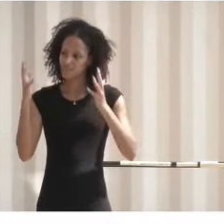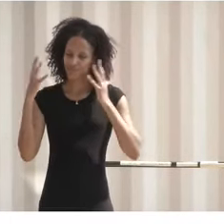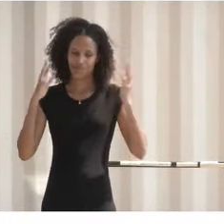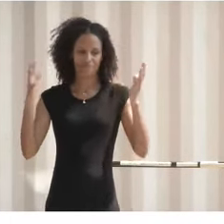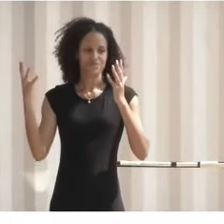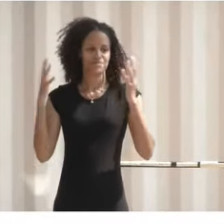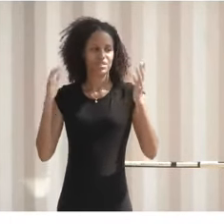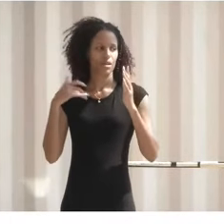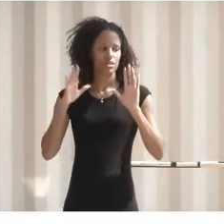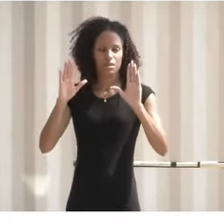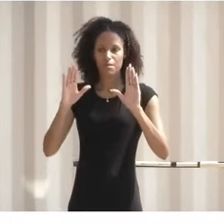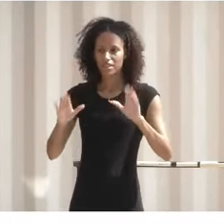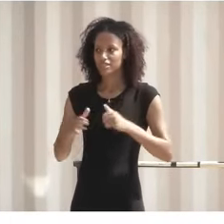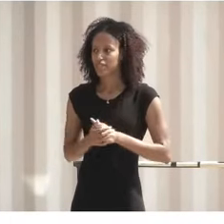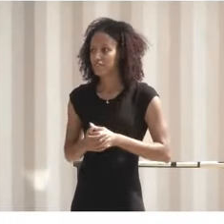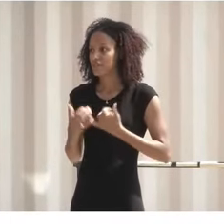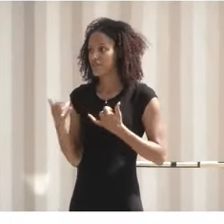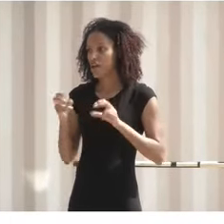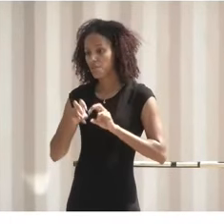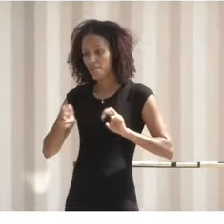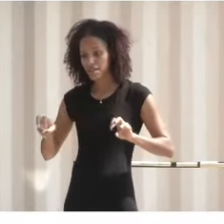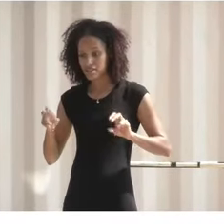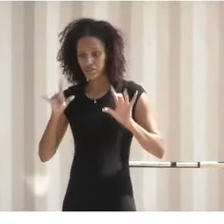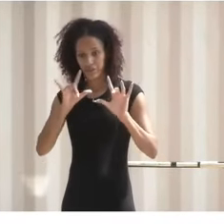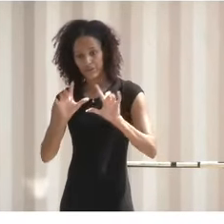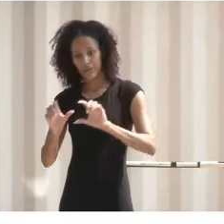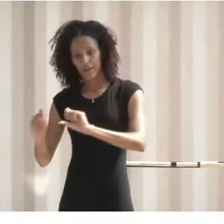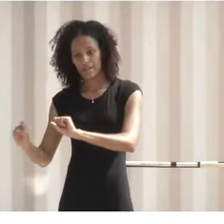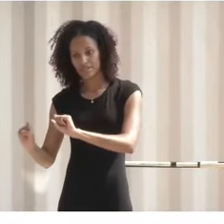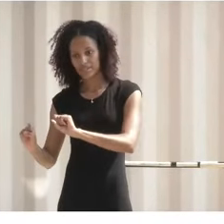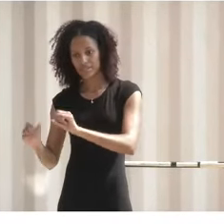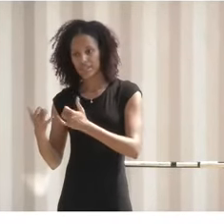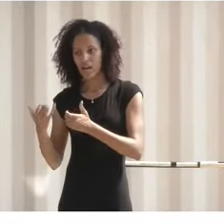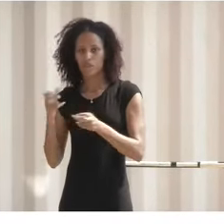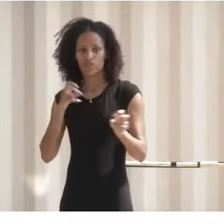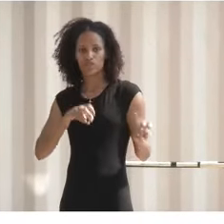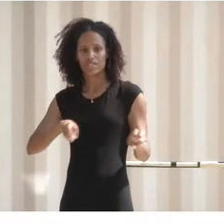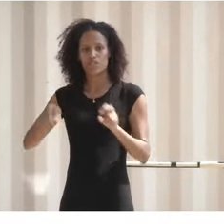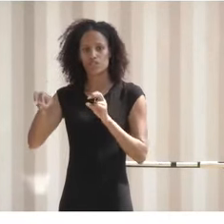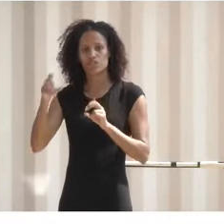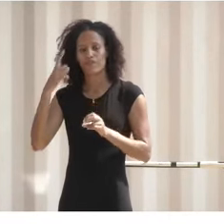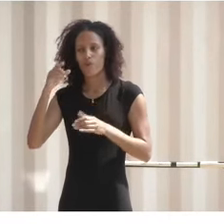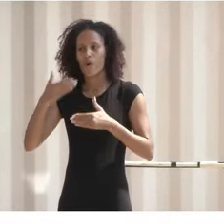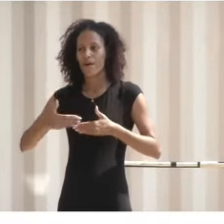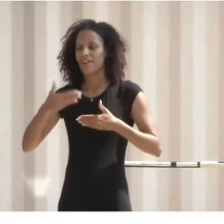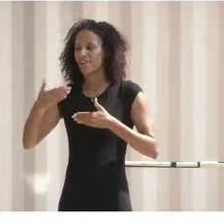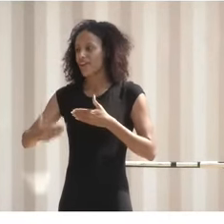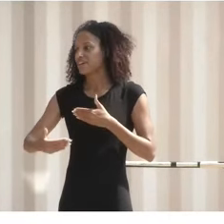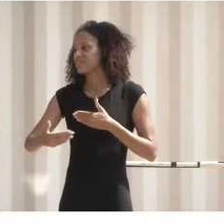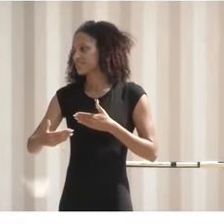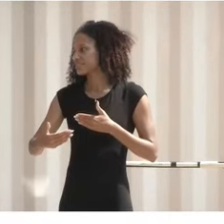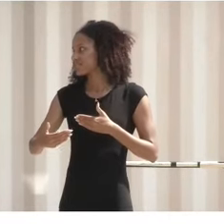excellent. All right, well, while our panelists are exiting the stage and we transition over to our next